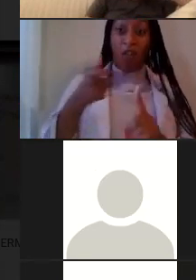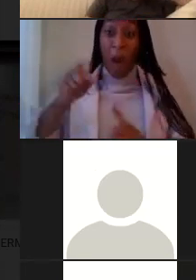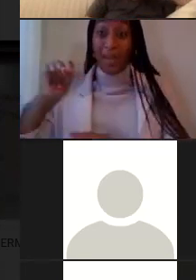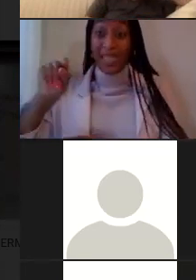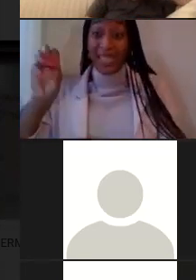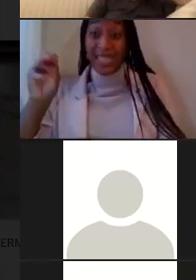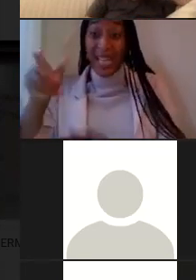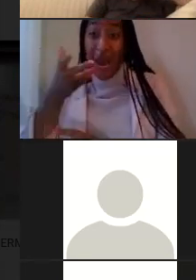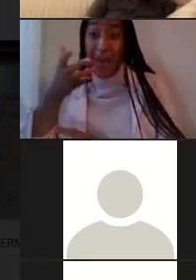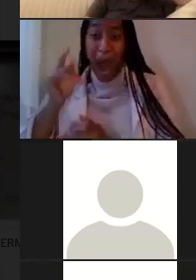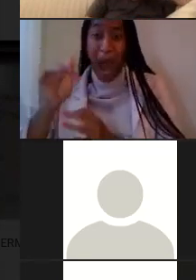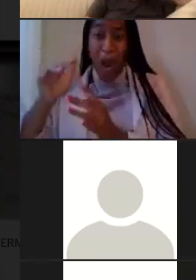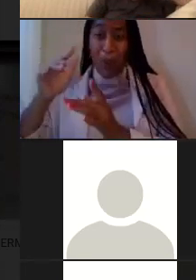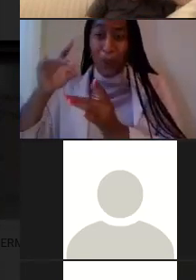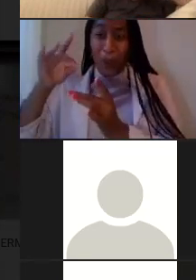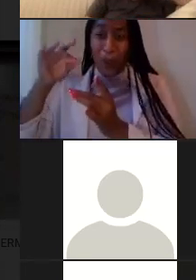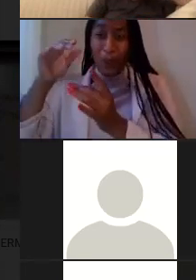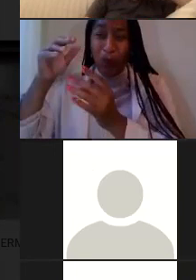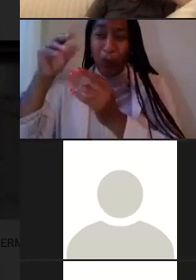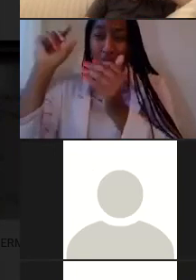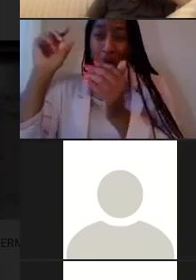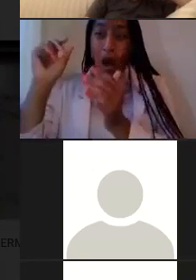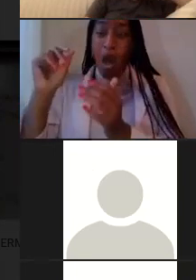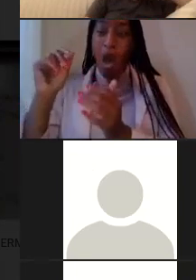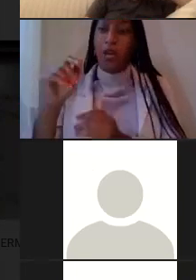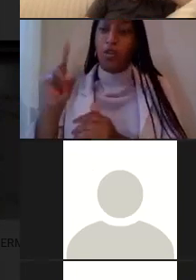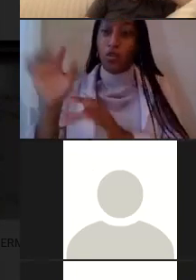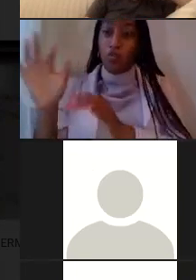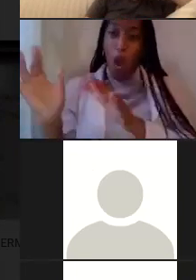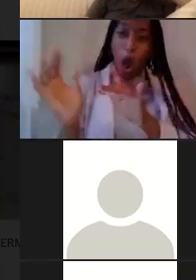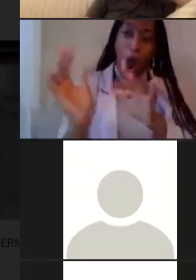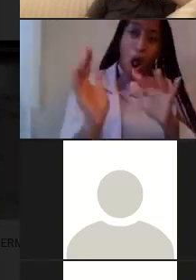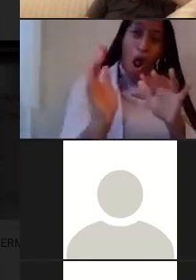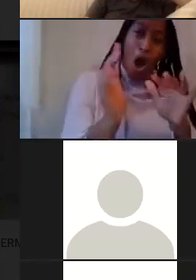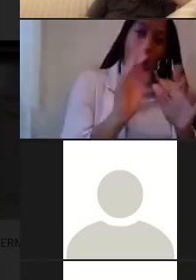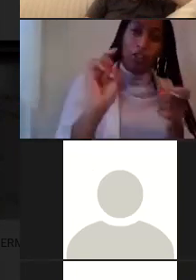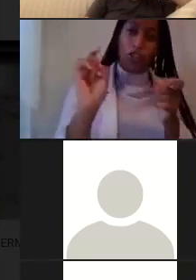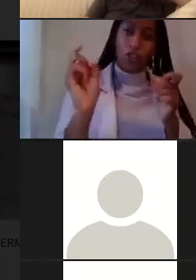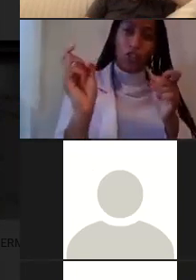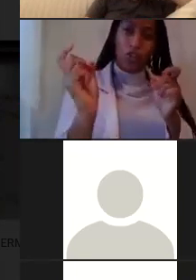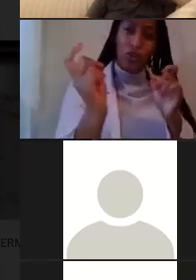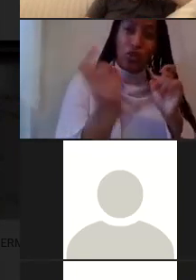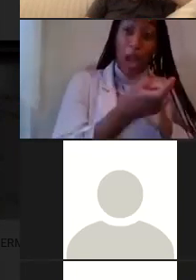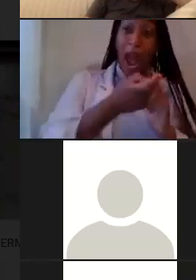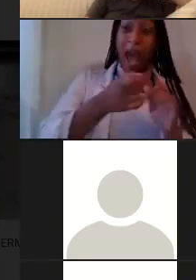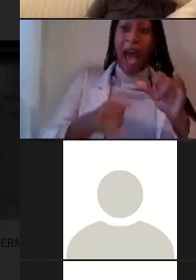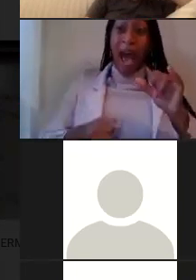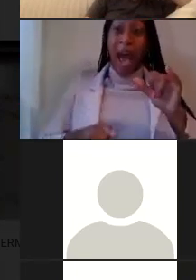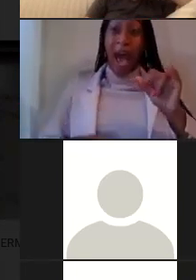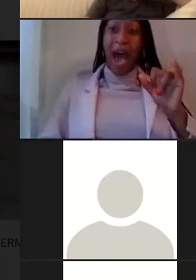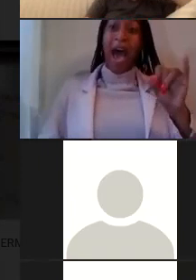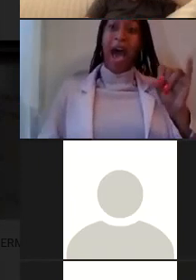so this is an example where you have to utilize both processes. You have to use